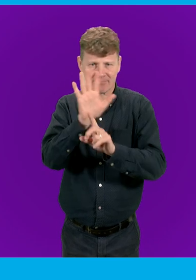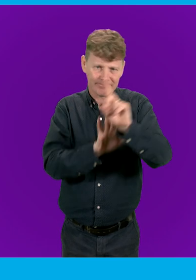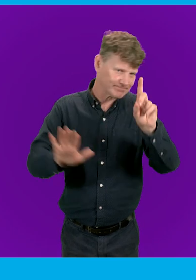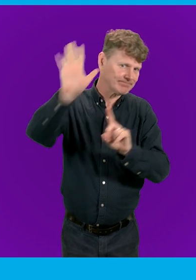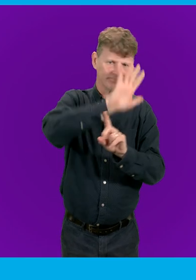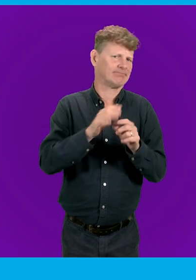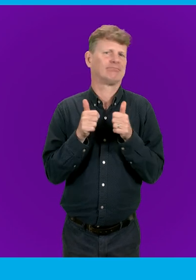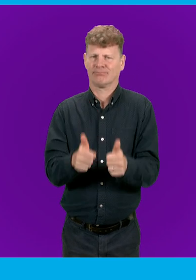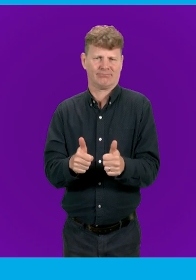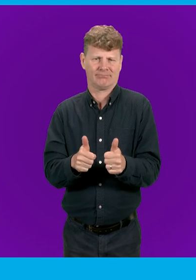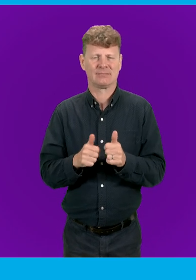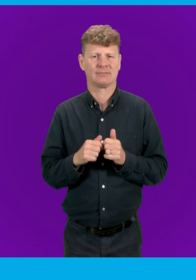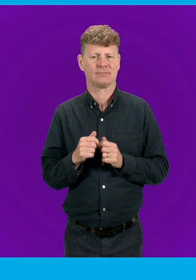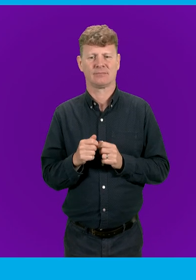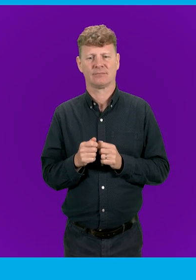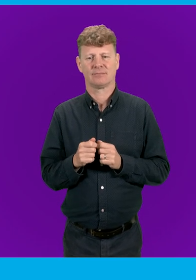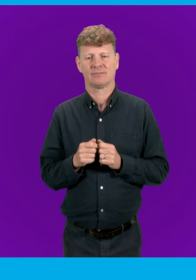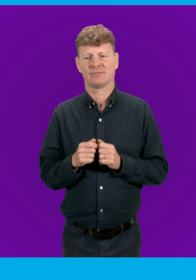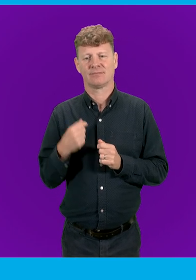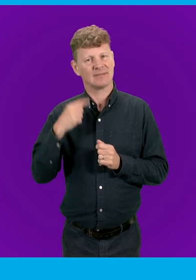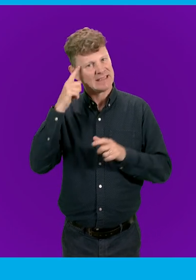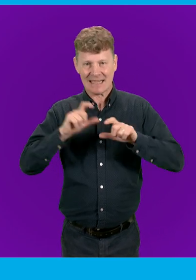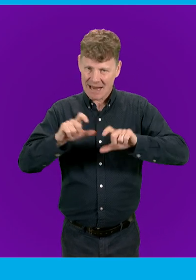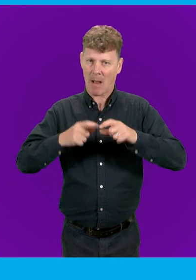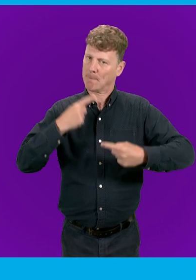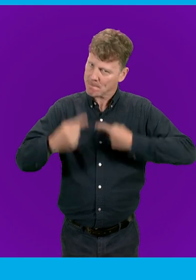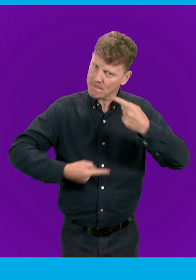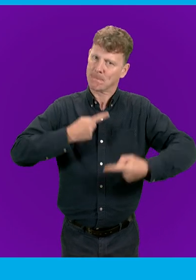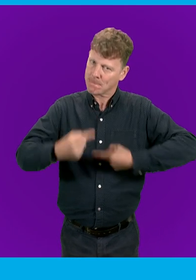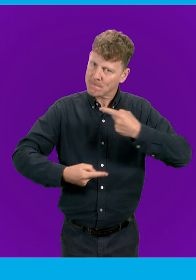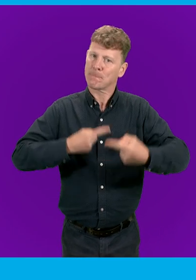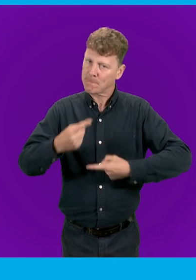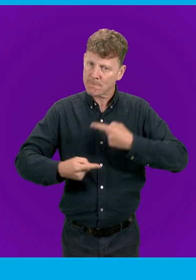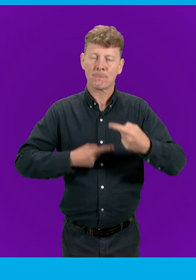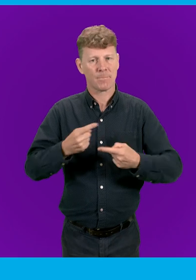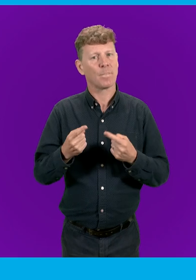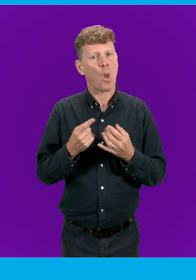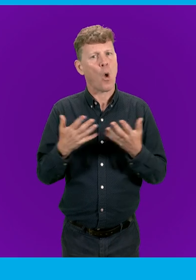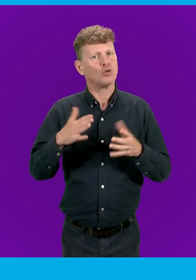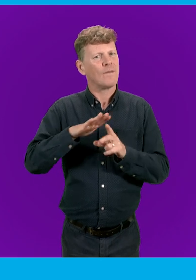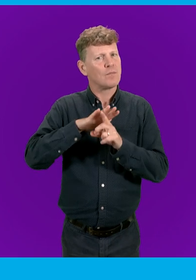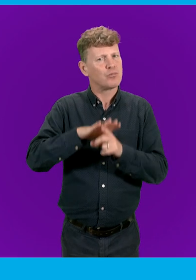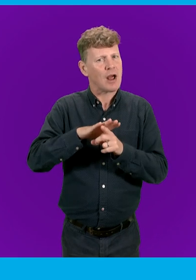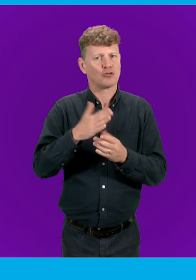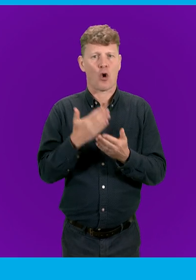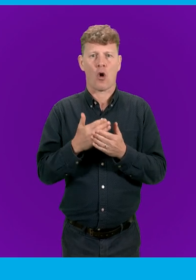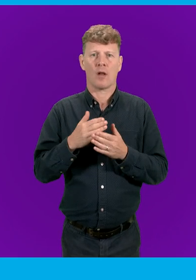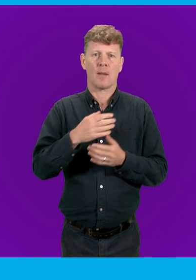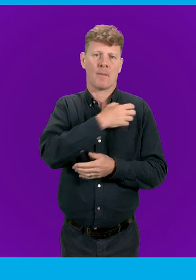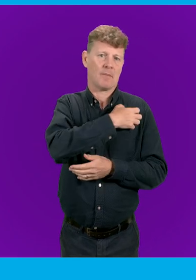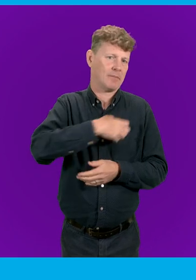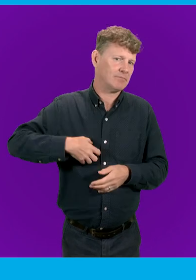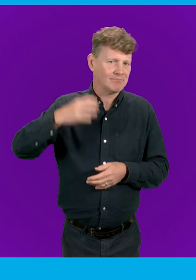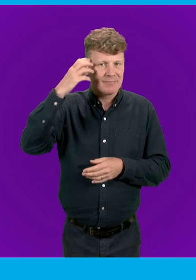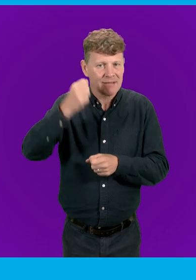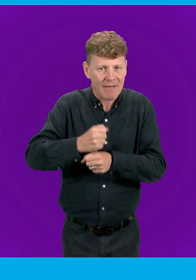across the board. So I guess just to keep up that momentum. There's so much pressure on public spending at the moment,